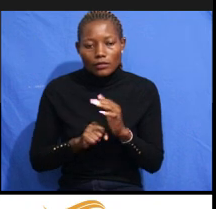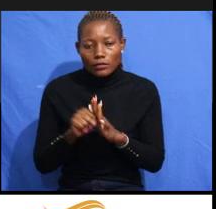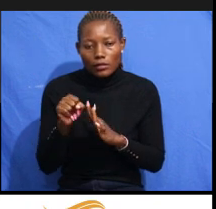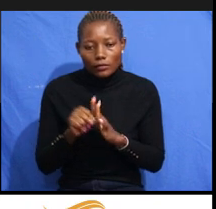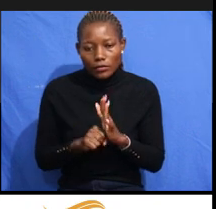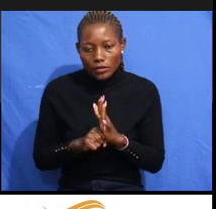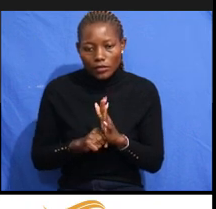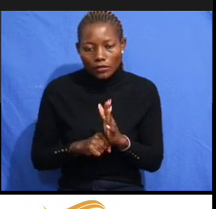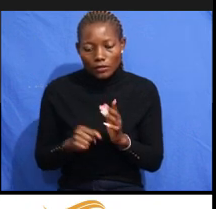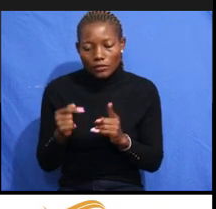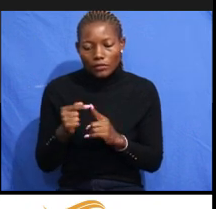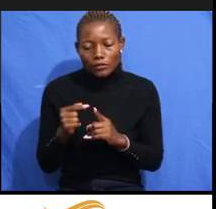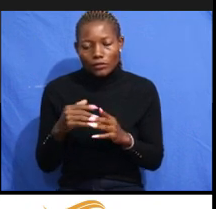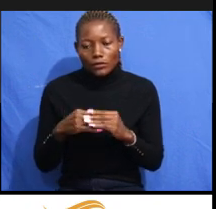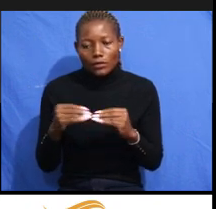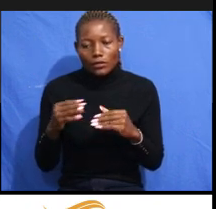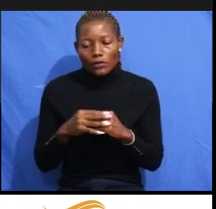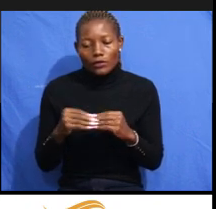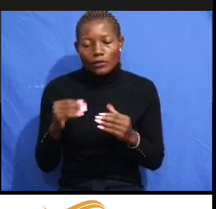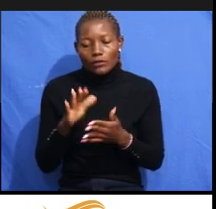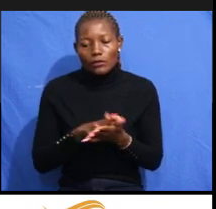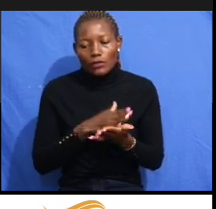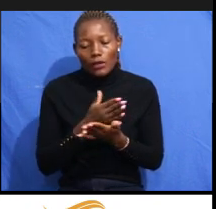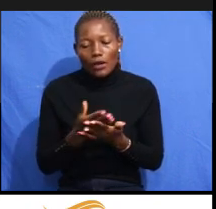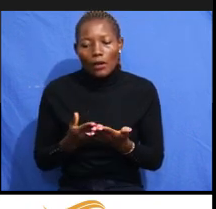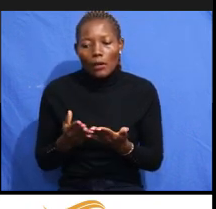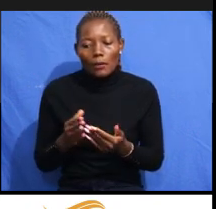actually be at the comfortable level of applying this to